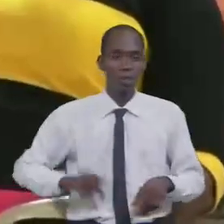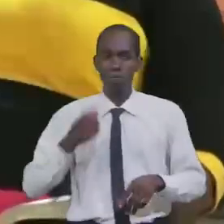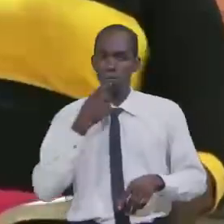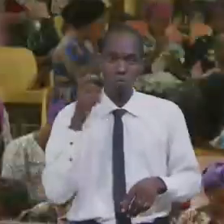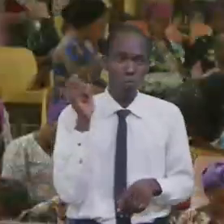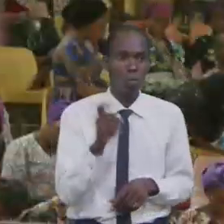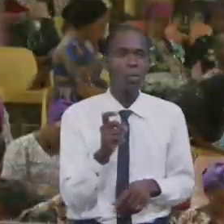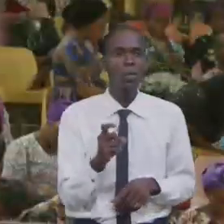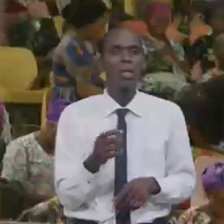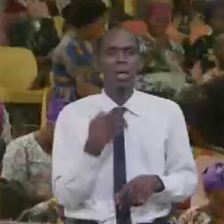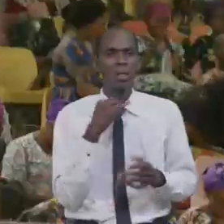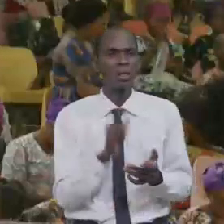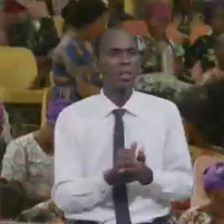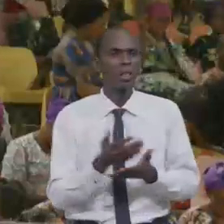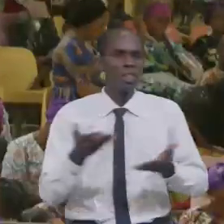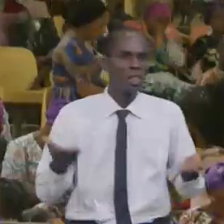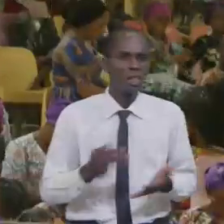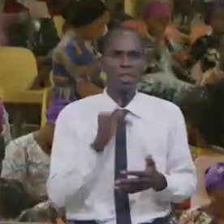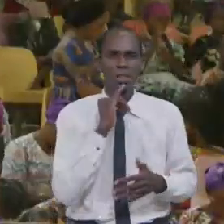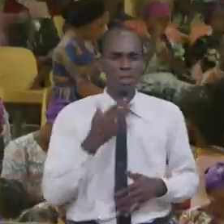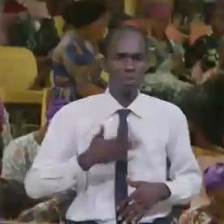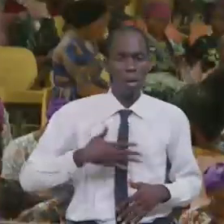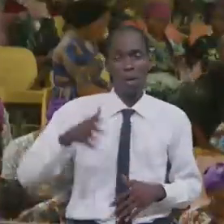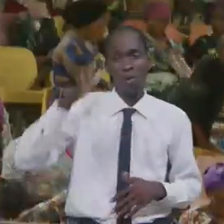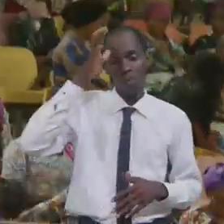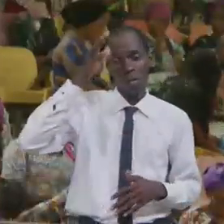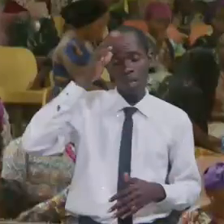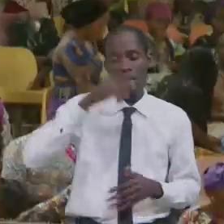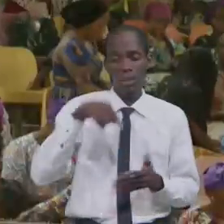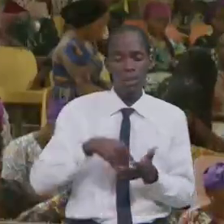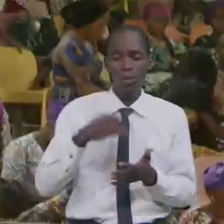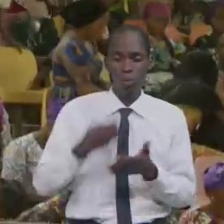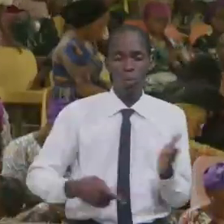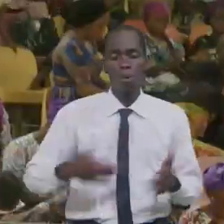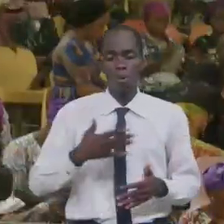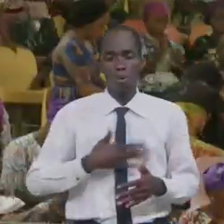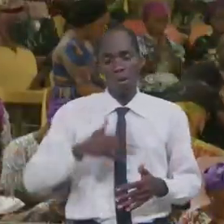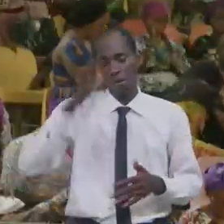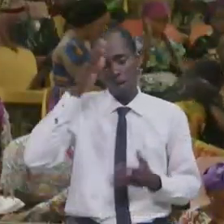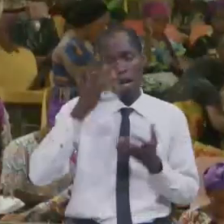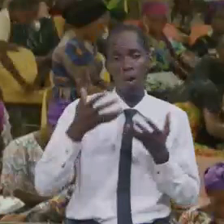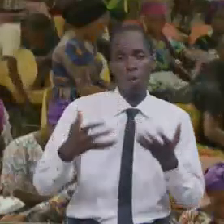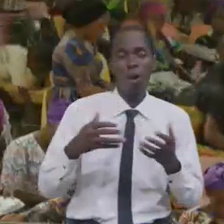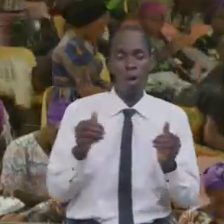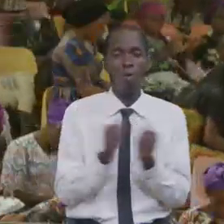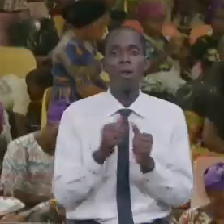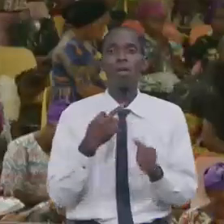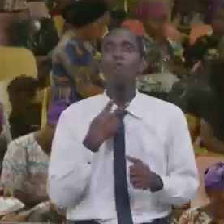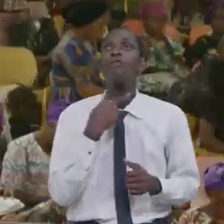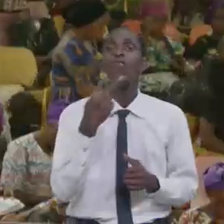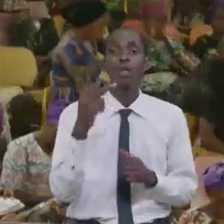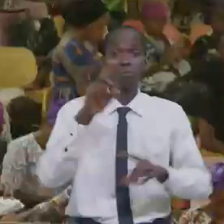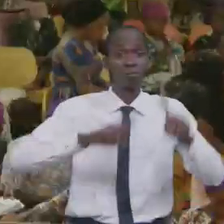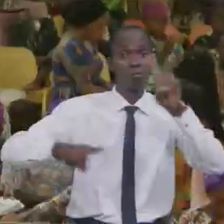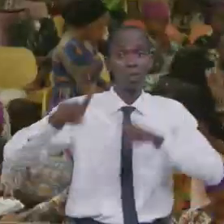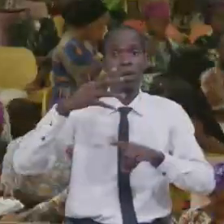my father, and this is what my father wants. And with the voice of assurance, you will